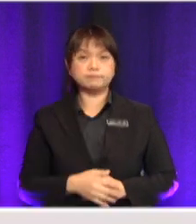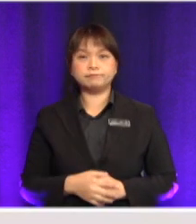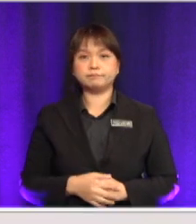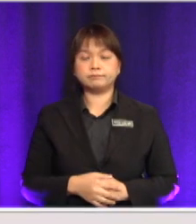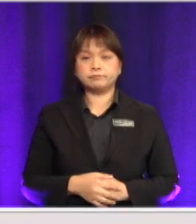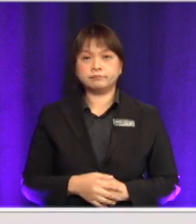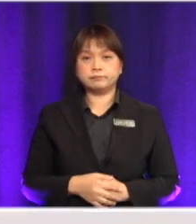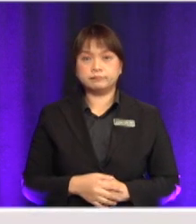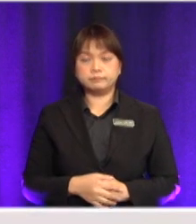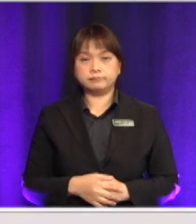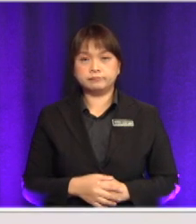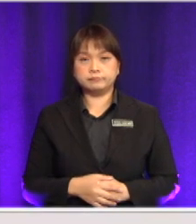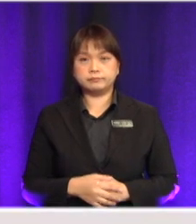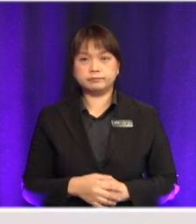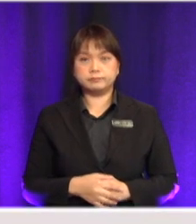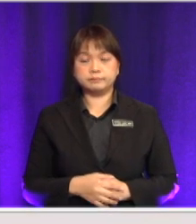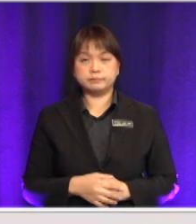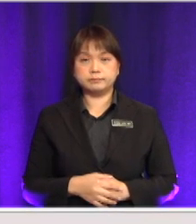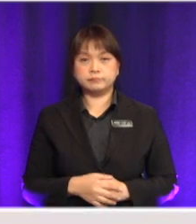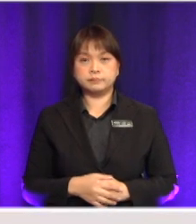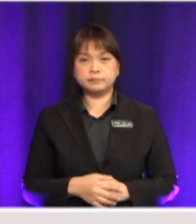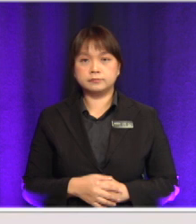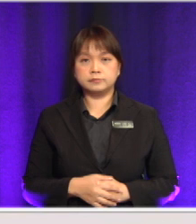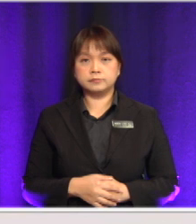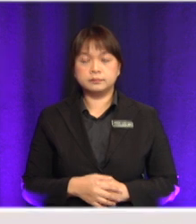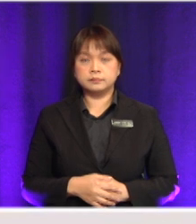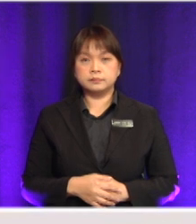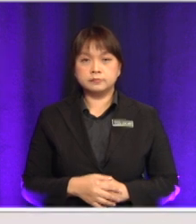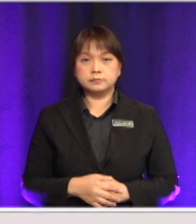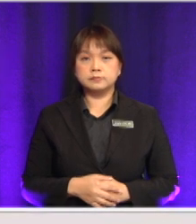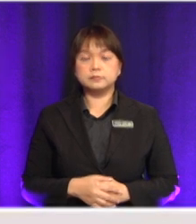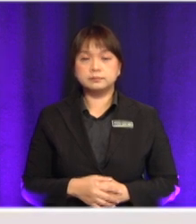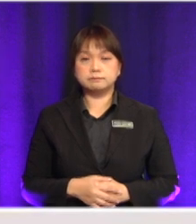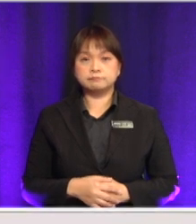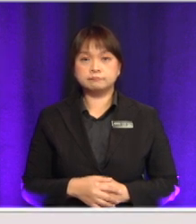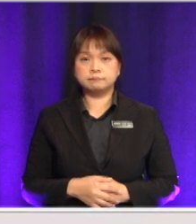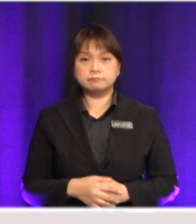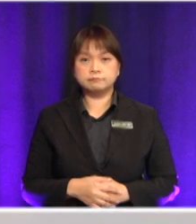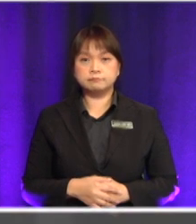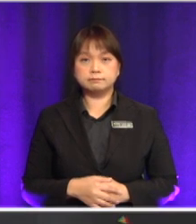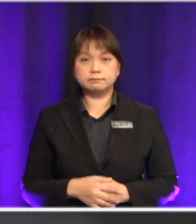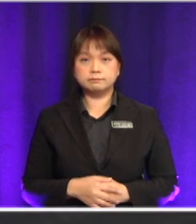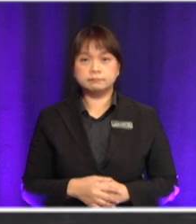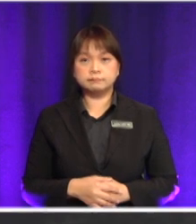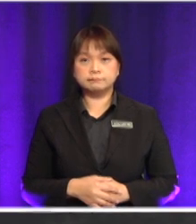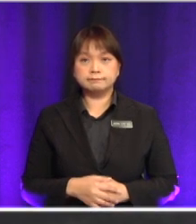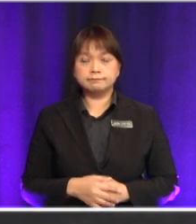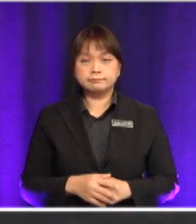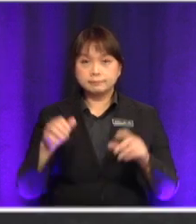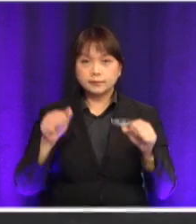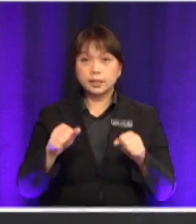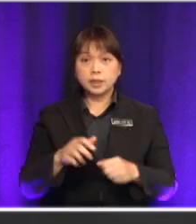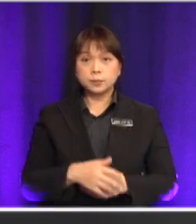the particular understanding of that paragraph, paragraph 1. All right, guys, can you